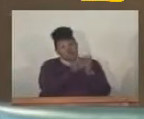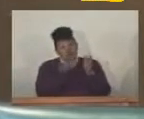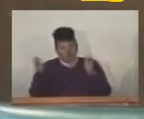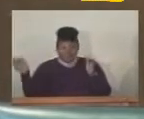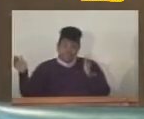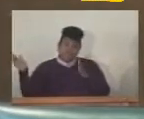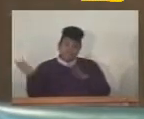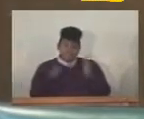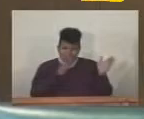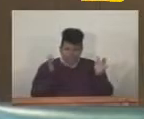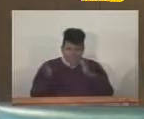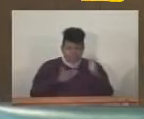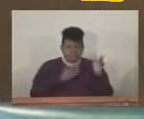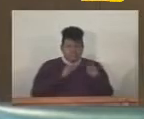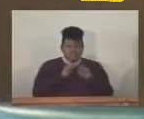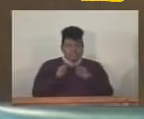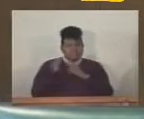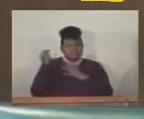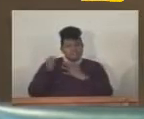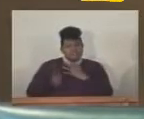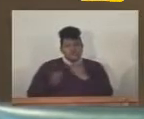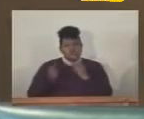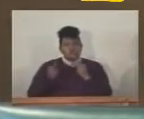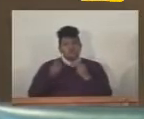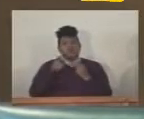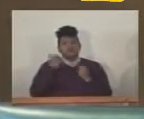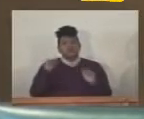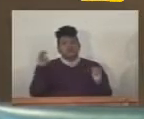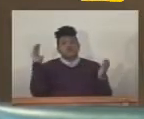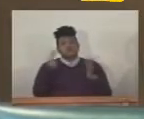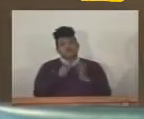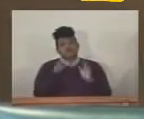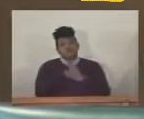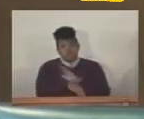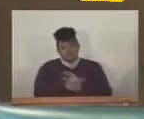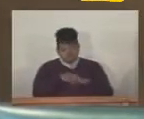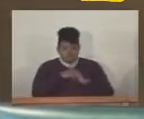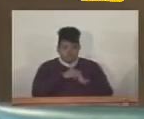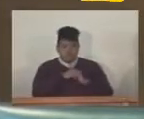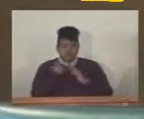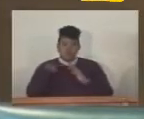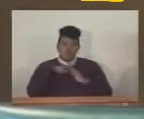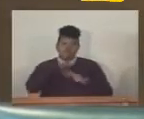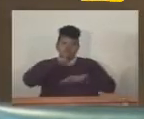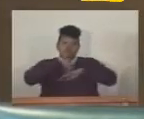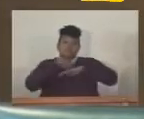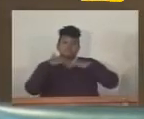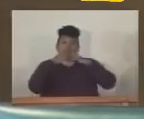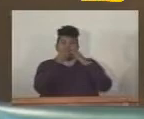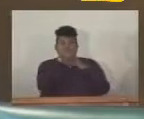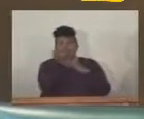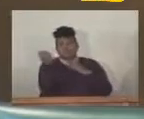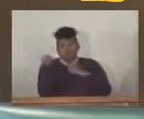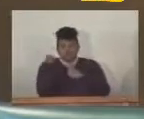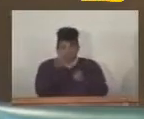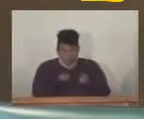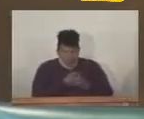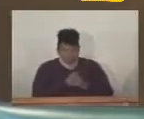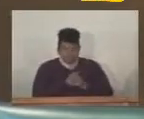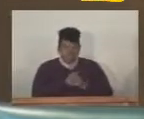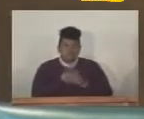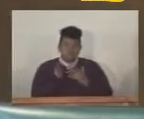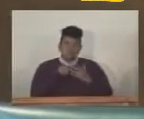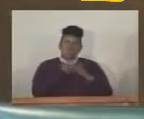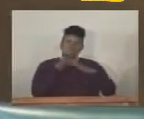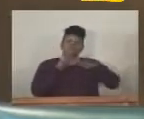of activations to come to curtail the crime rate. We have implemented a few thus far. We